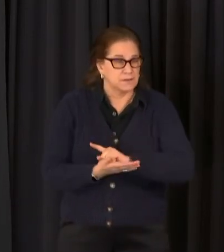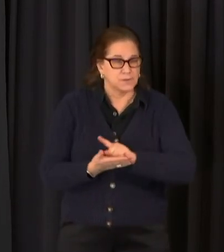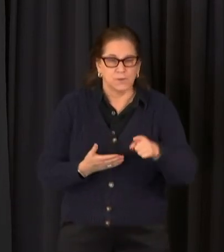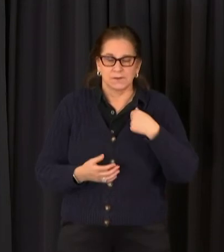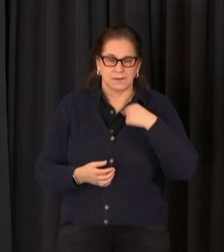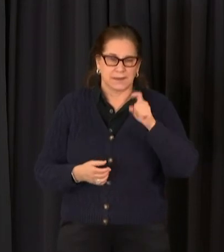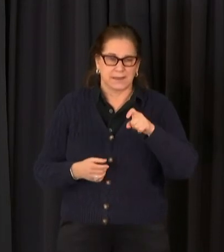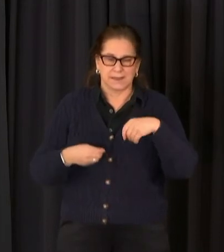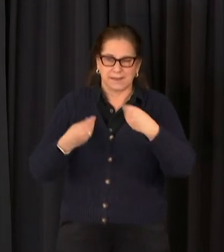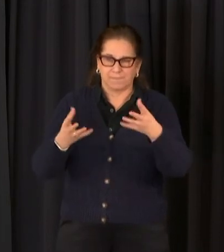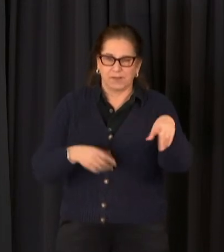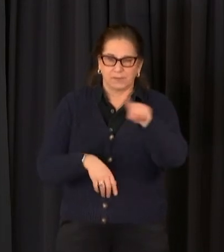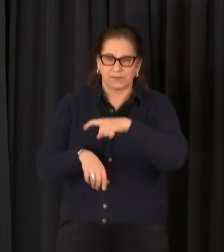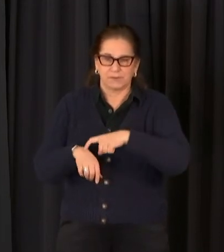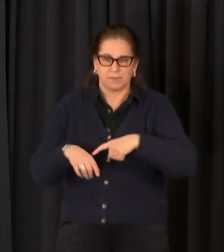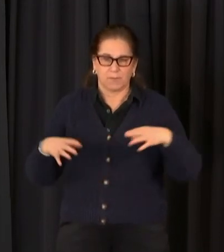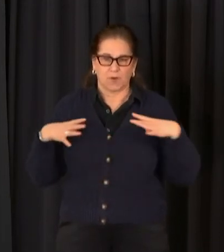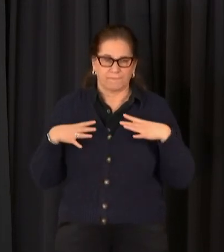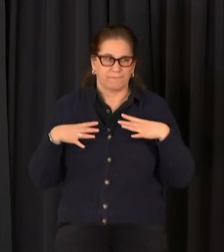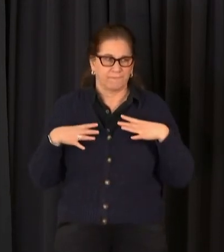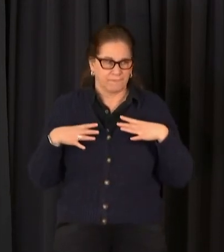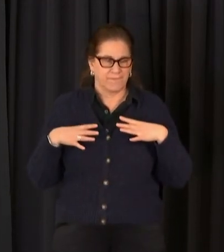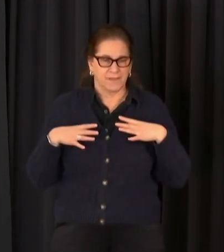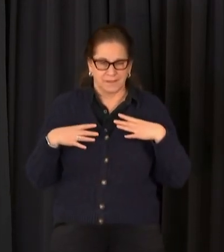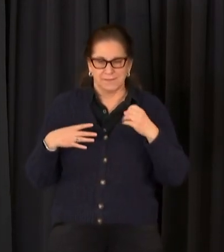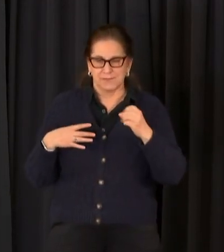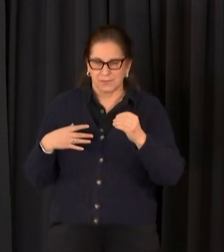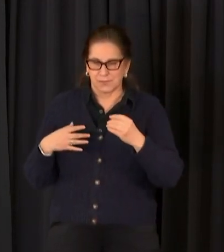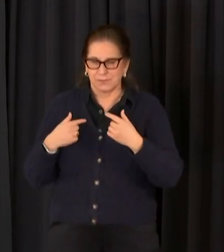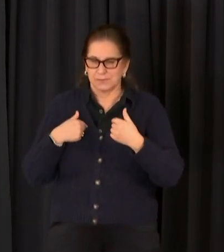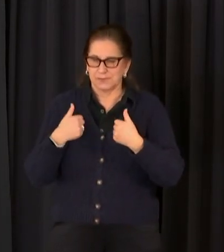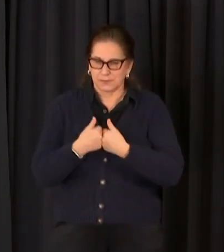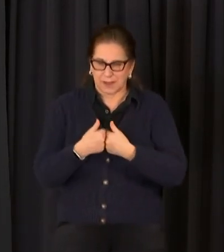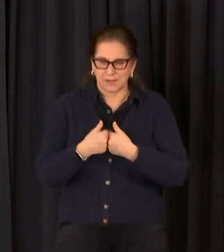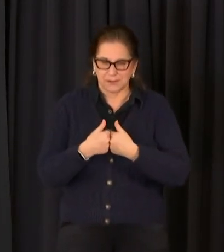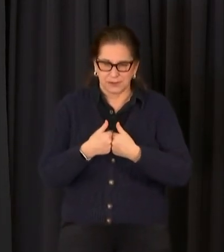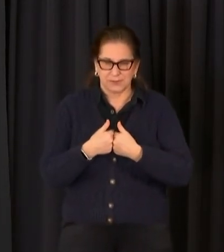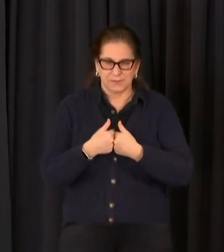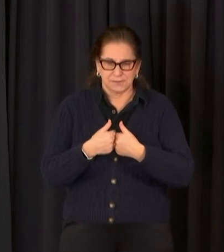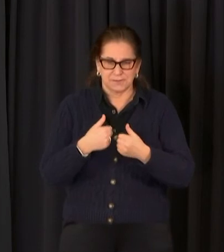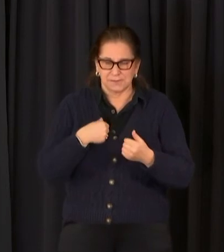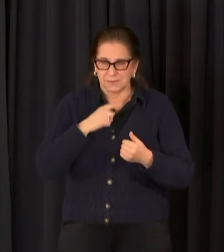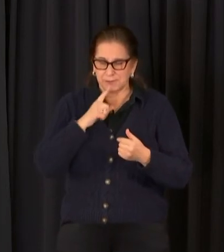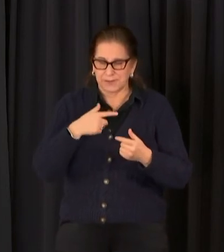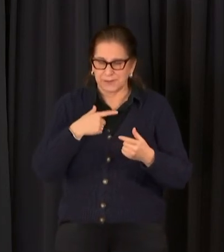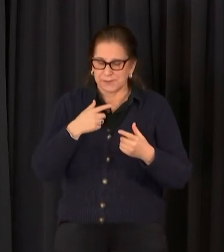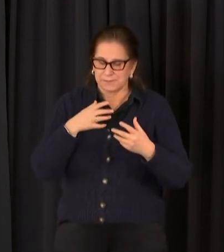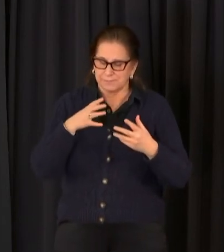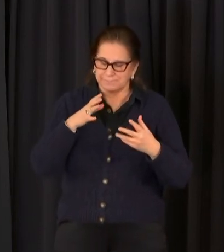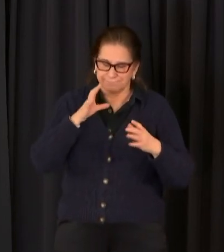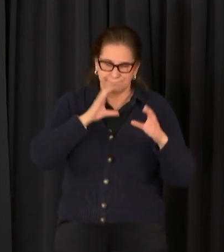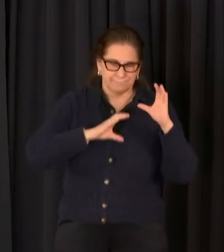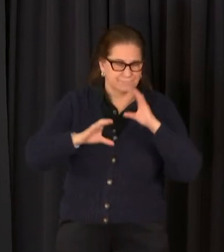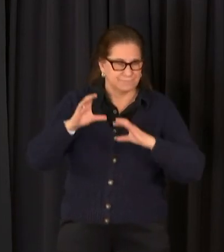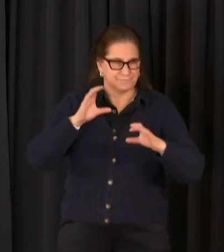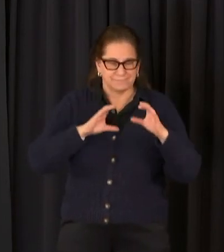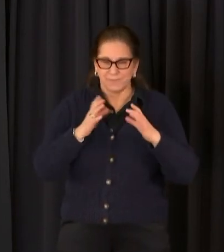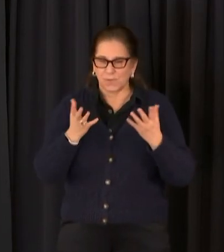would be vaccinating 5,000 people in the city, or essentially using all of our vaccine supply. So it's in fact more